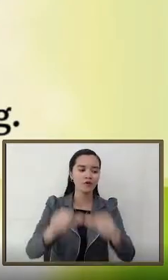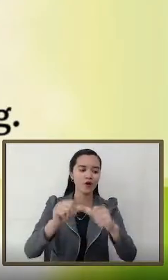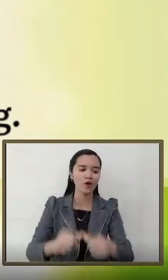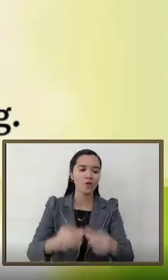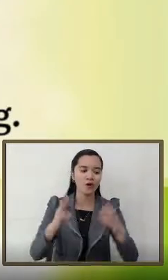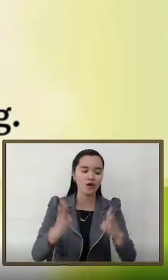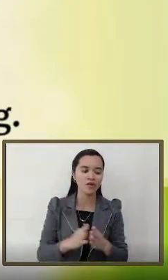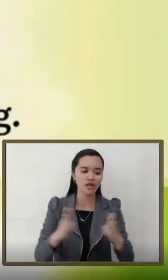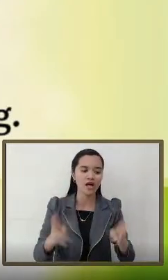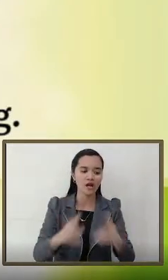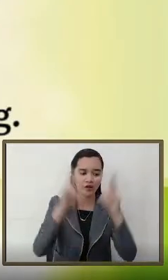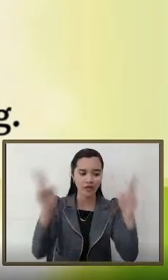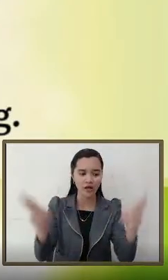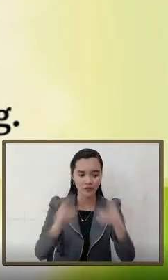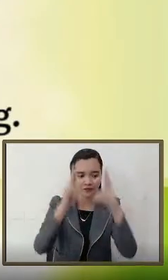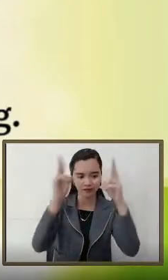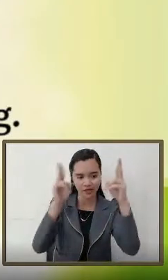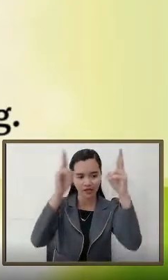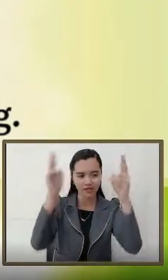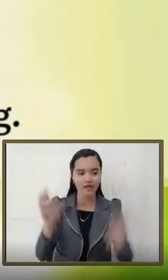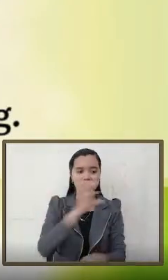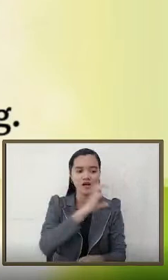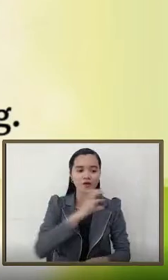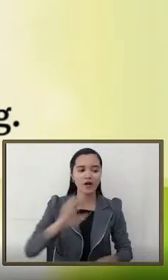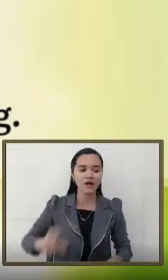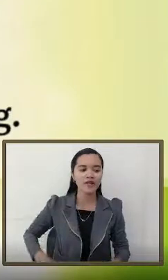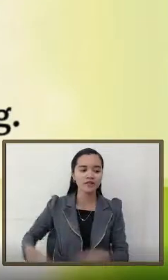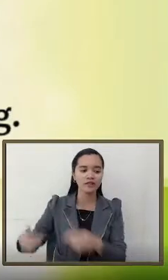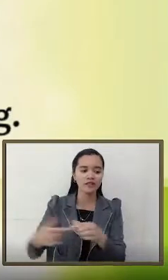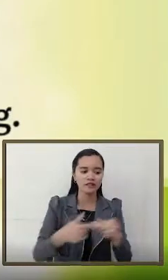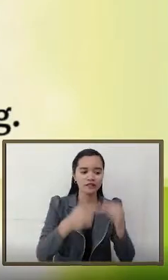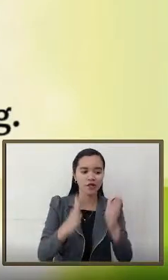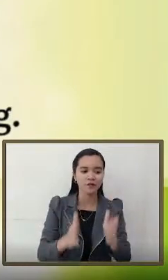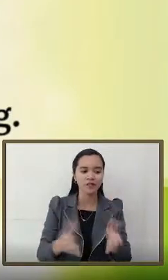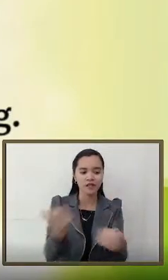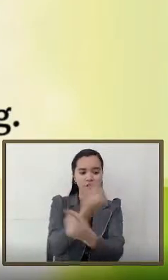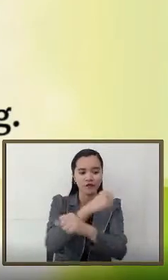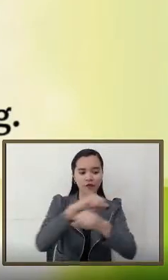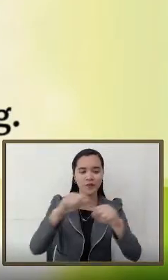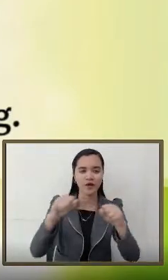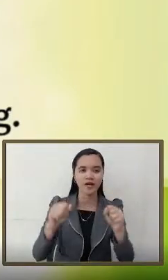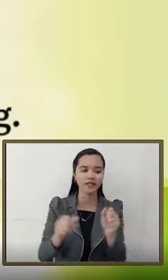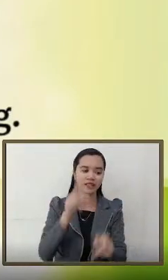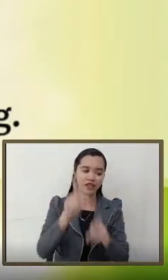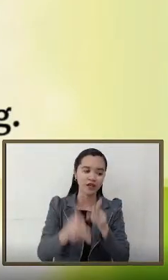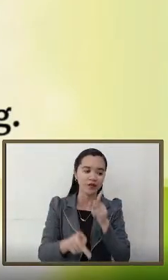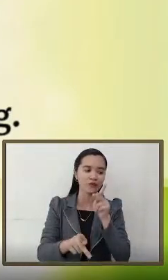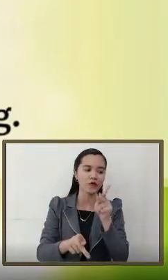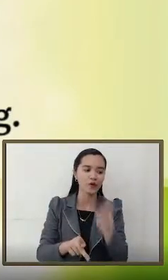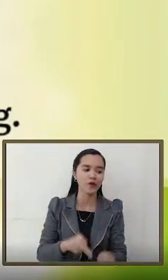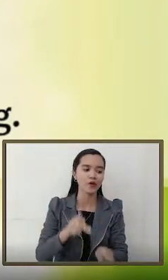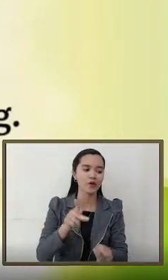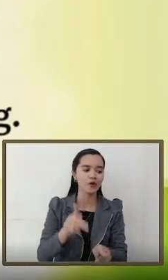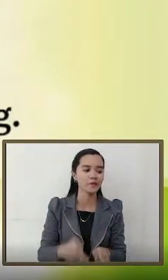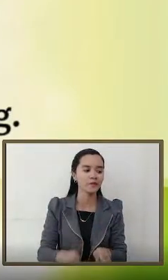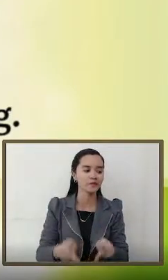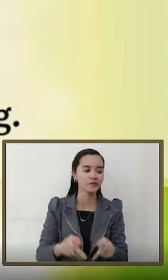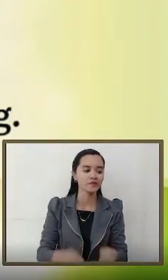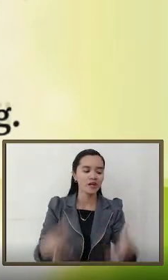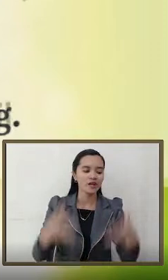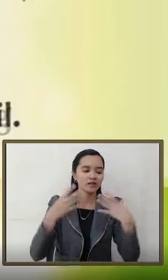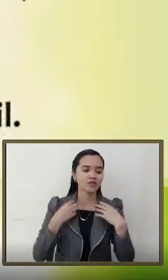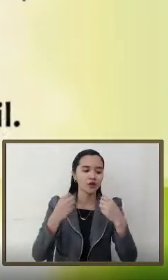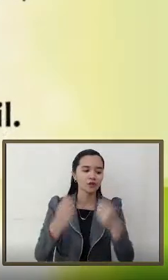Onward, forward, shout aloud, Hosanna. Christ is captain of the mighty throng. On the